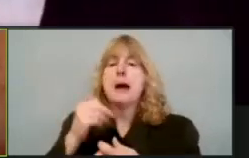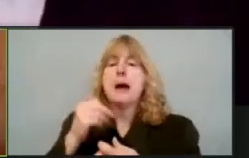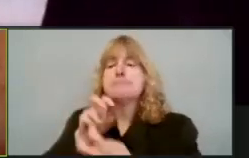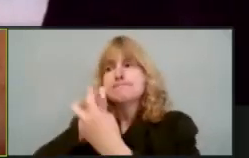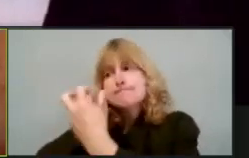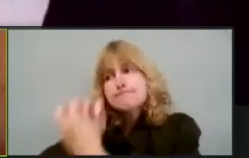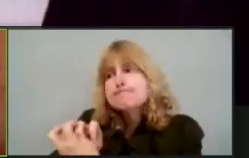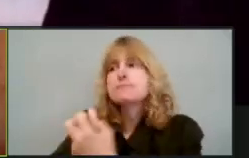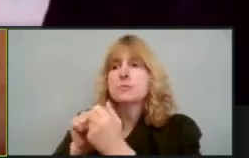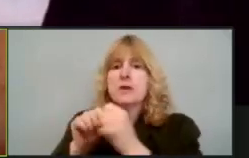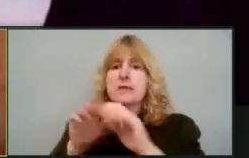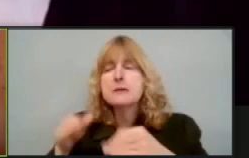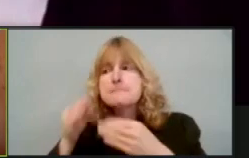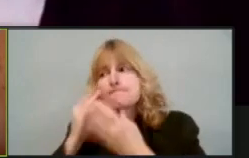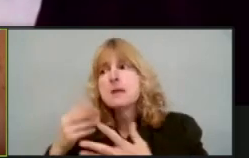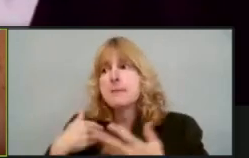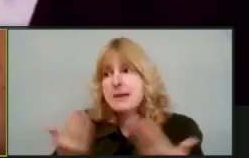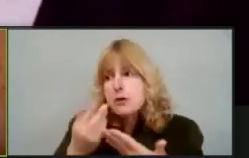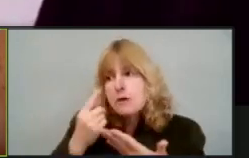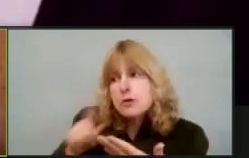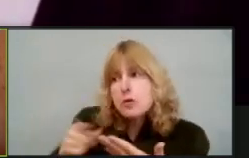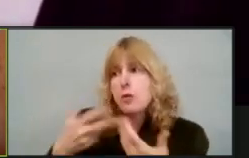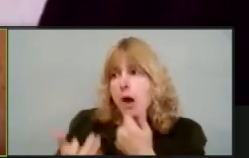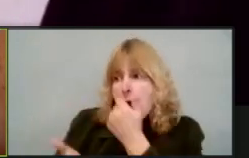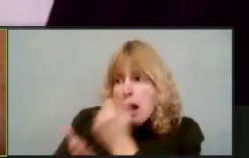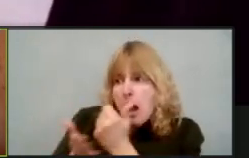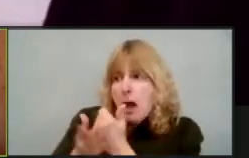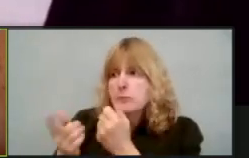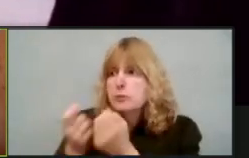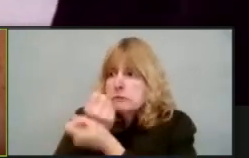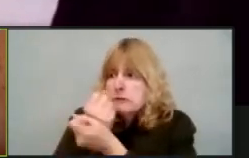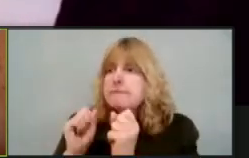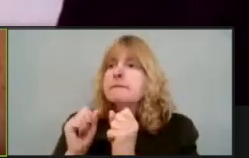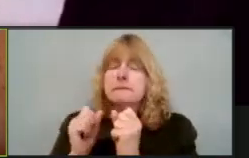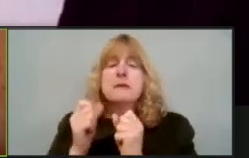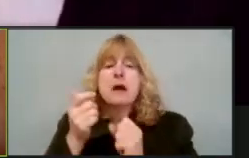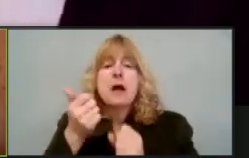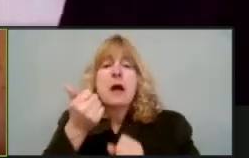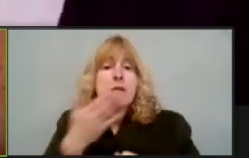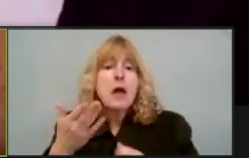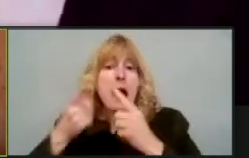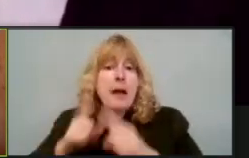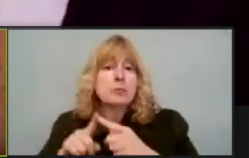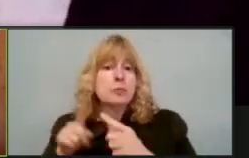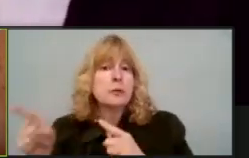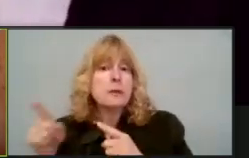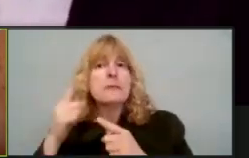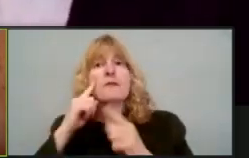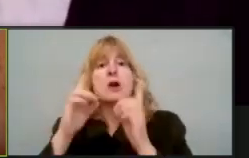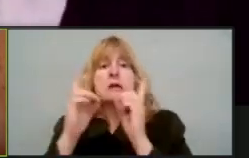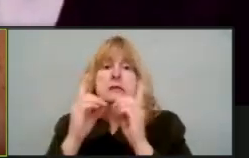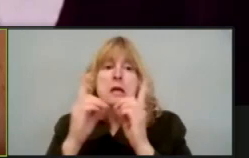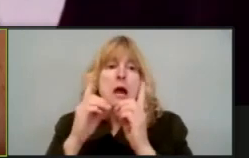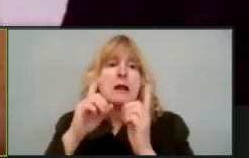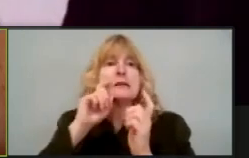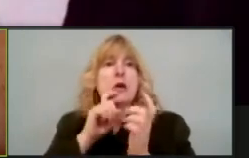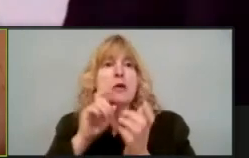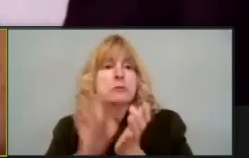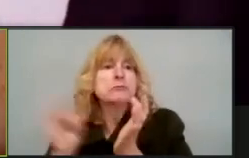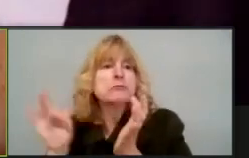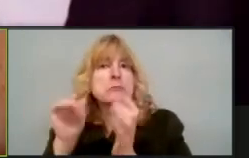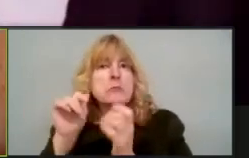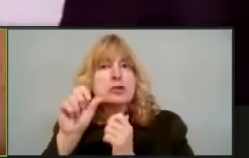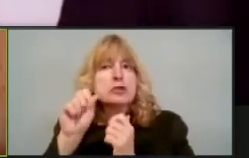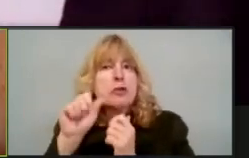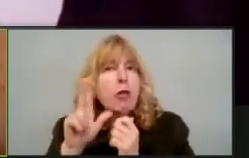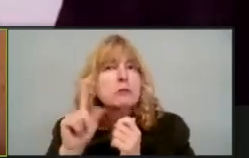for them, and we want to help keep them safe. And if anything happens to them that involves dating or sexual assault, the best thing we can